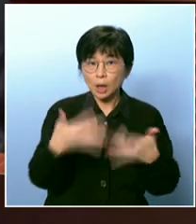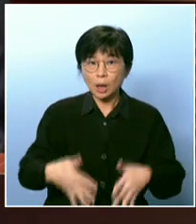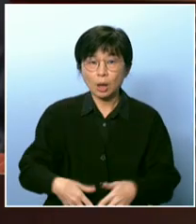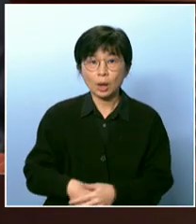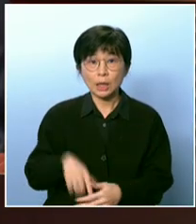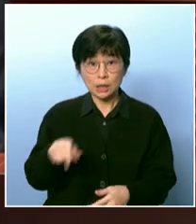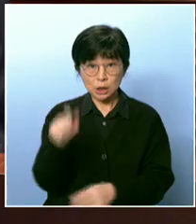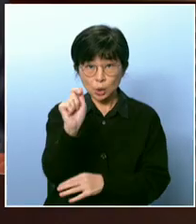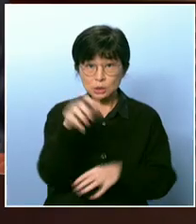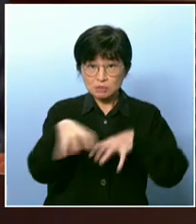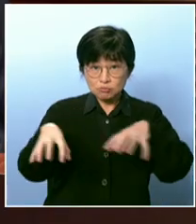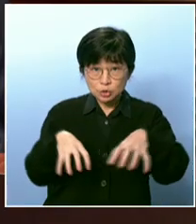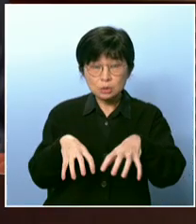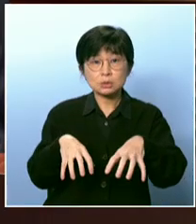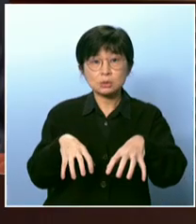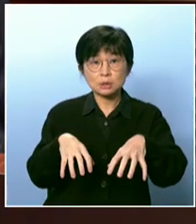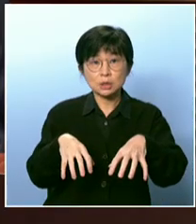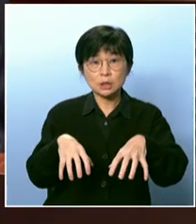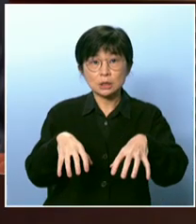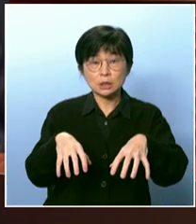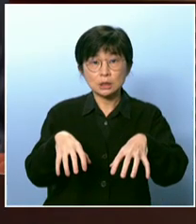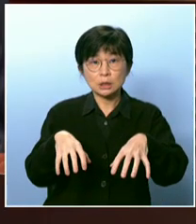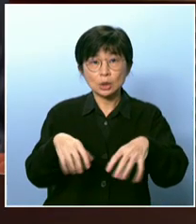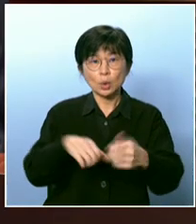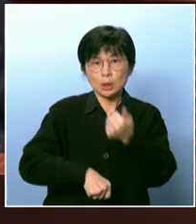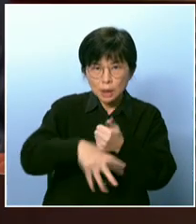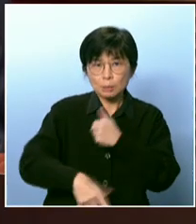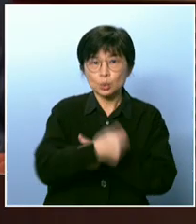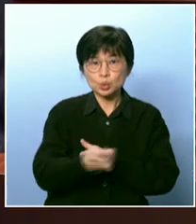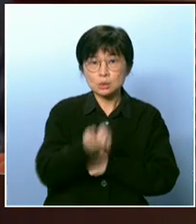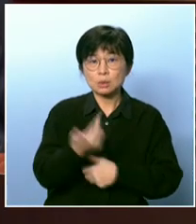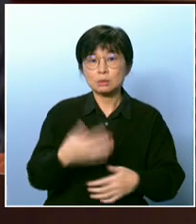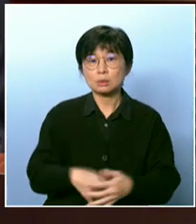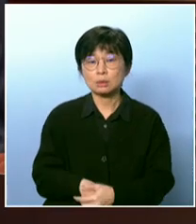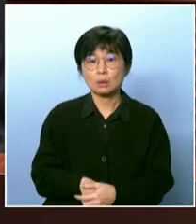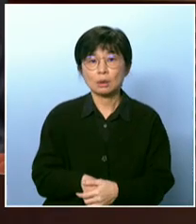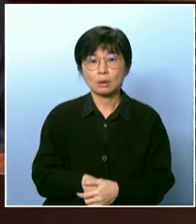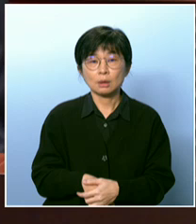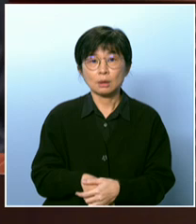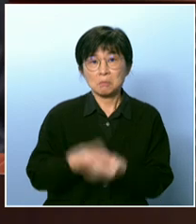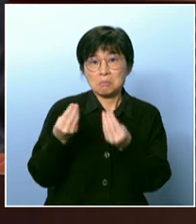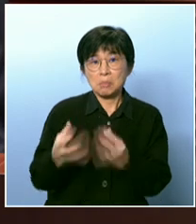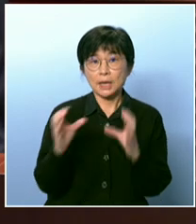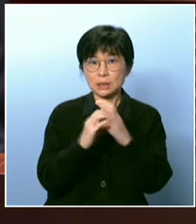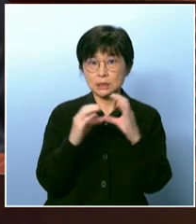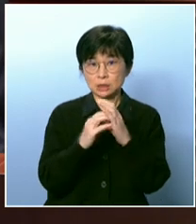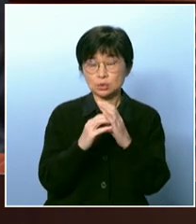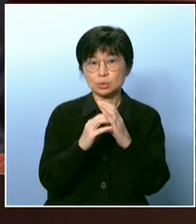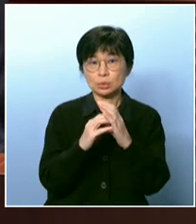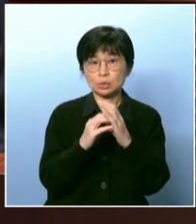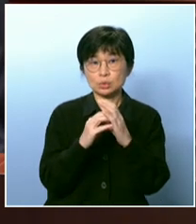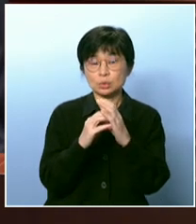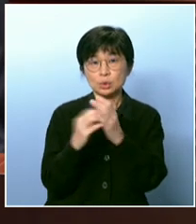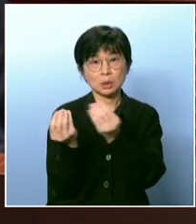the project taking 5.5 years to complete. I want to ask, after 5.5 years, starting from